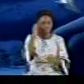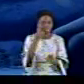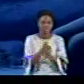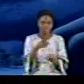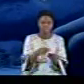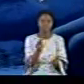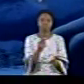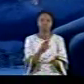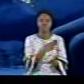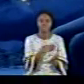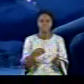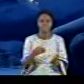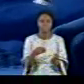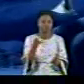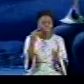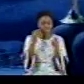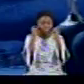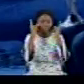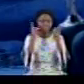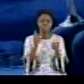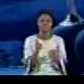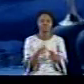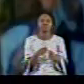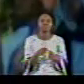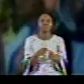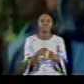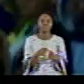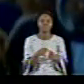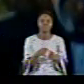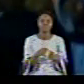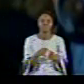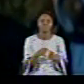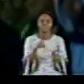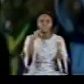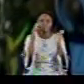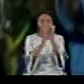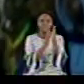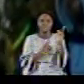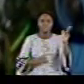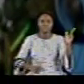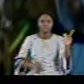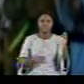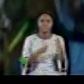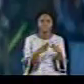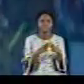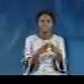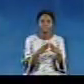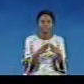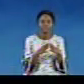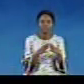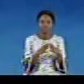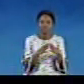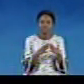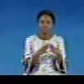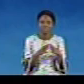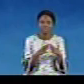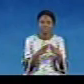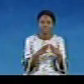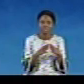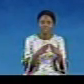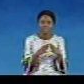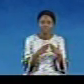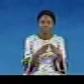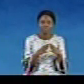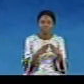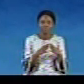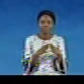am I? The Lord did a miracle. We shall hear from him. Praise the Lord. My name is Kumasong Christian, and my